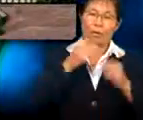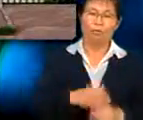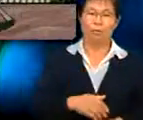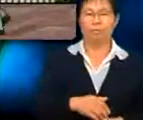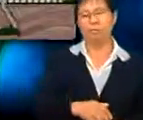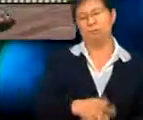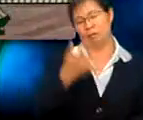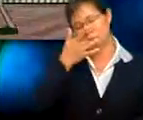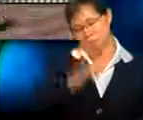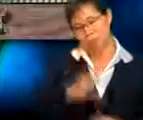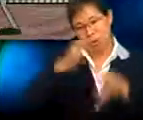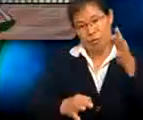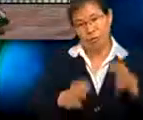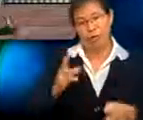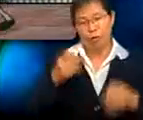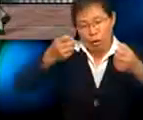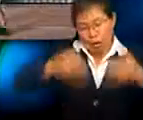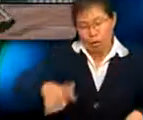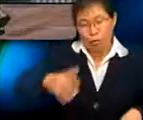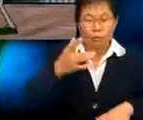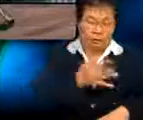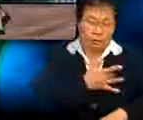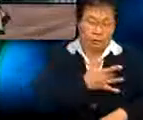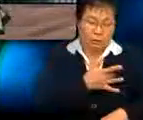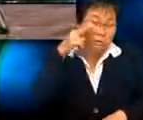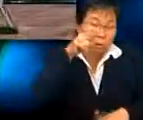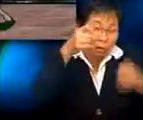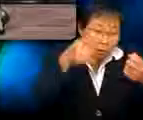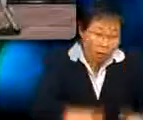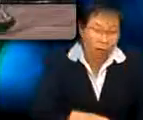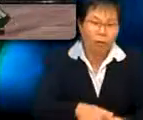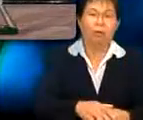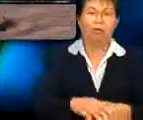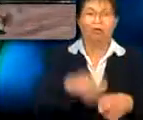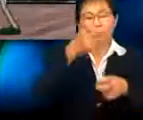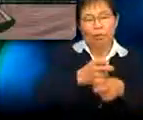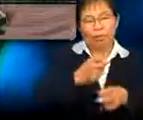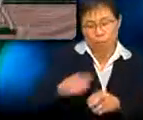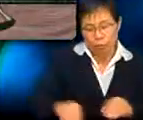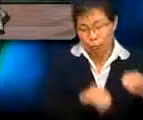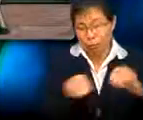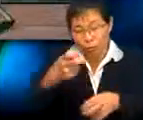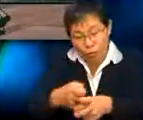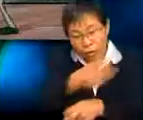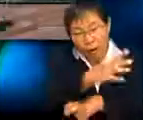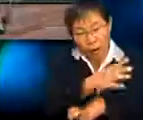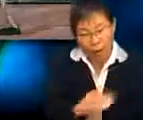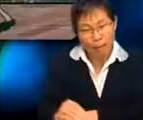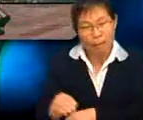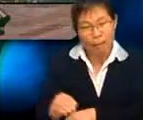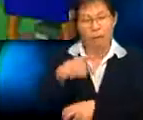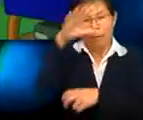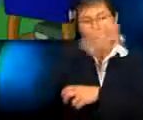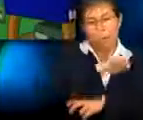It would be unfortunate if we were to lose our sense of sight. Not only would it be difficult to move around,